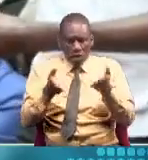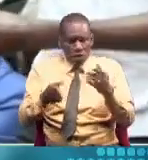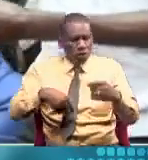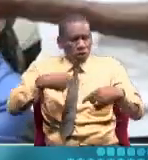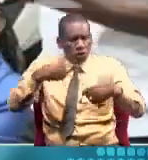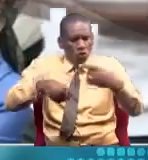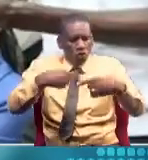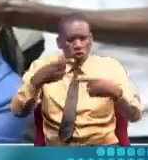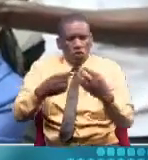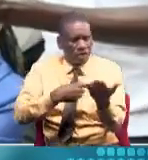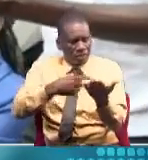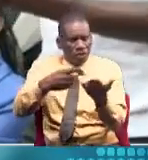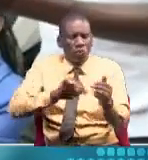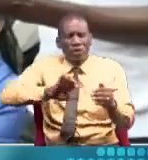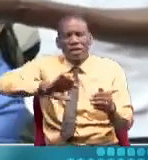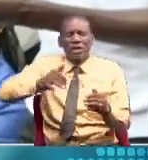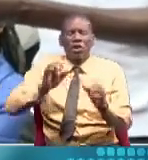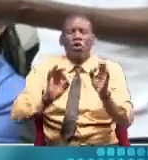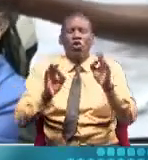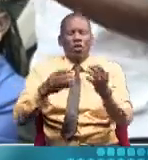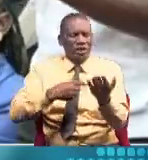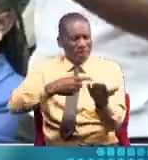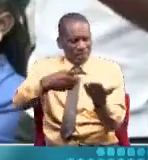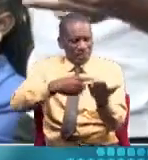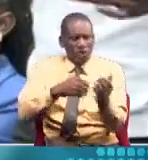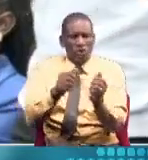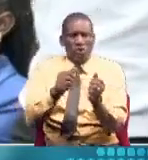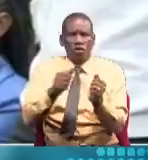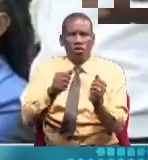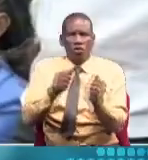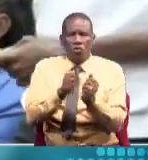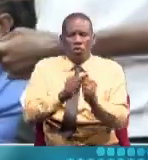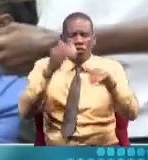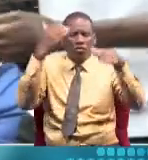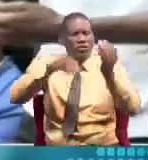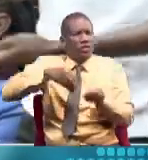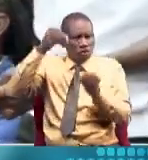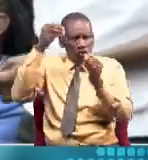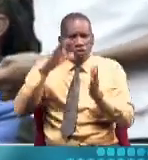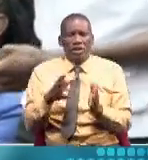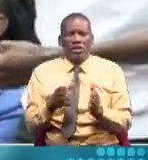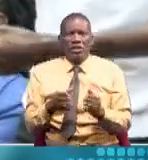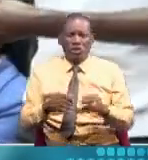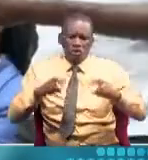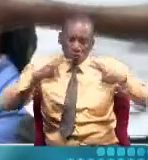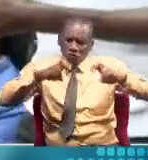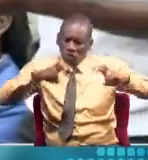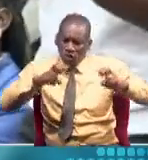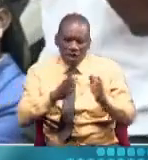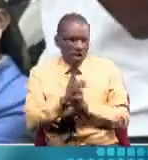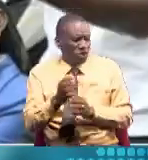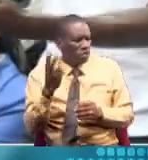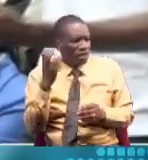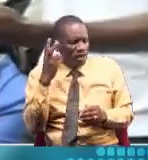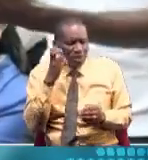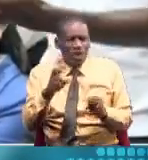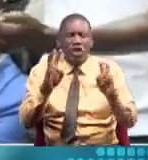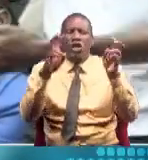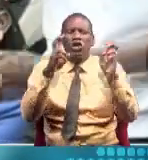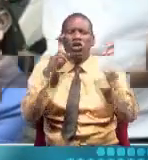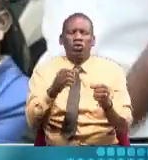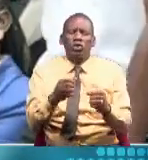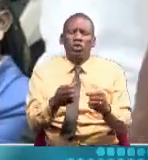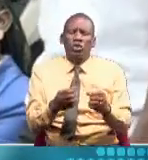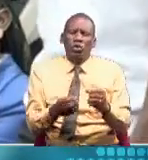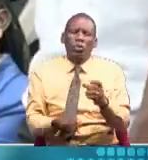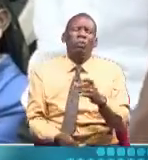hosting a town hall session with, among others, university students to look at and listen to the issues that have been raised on